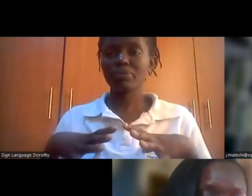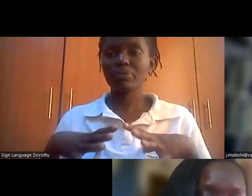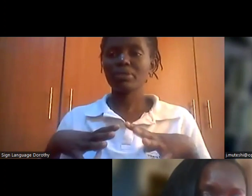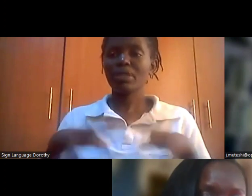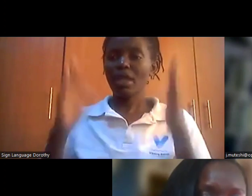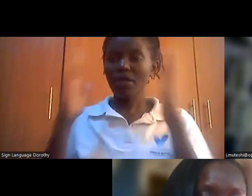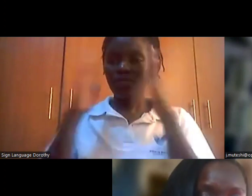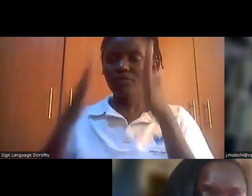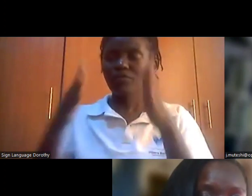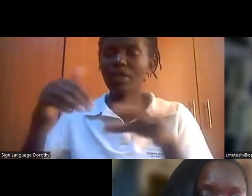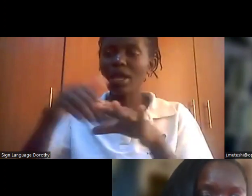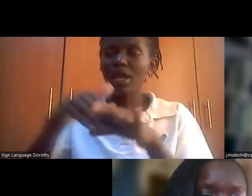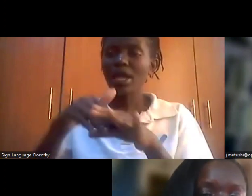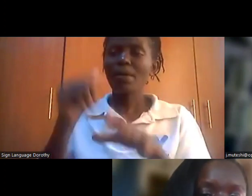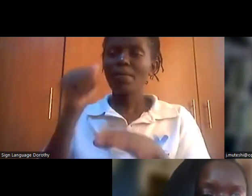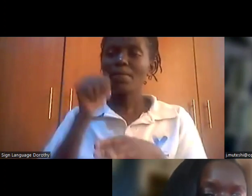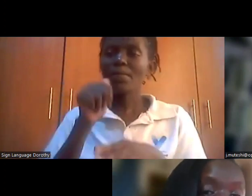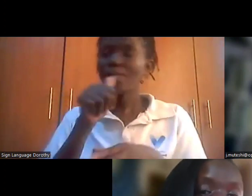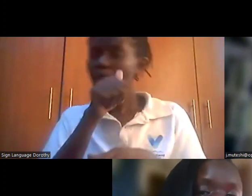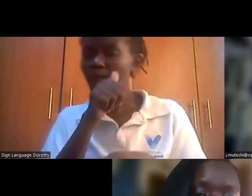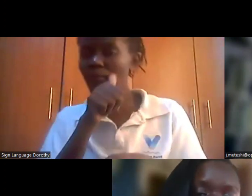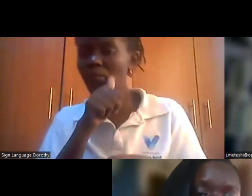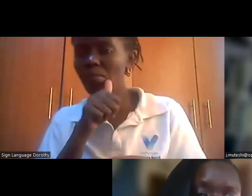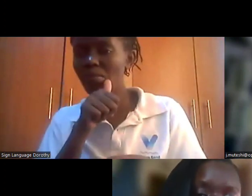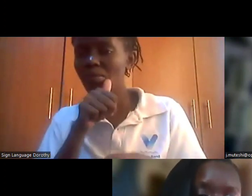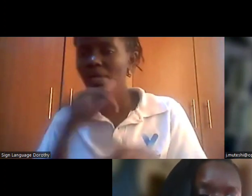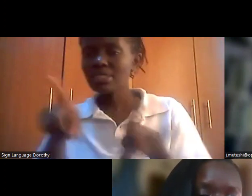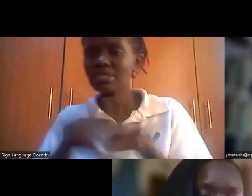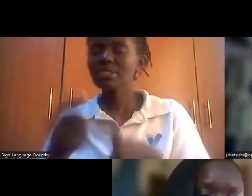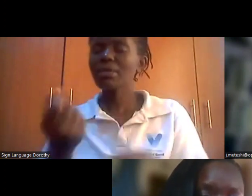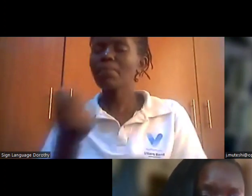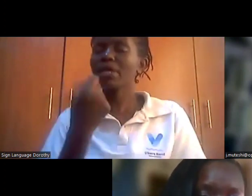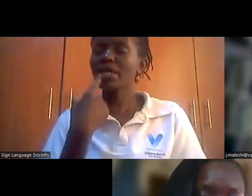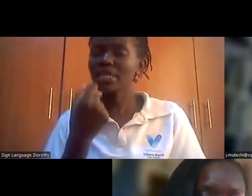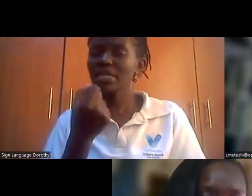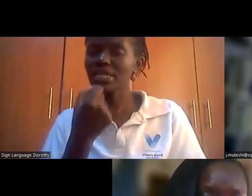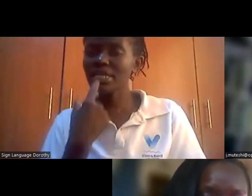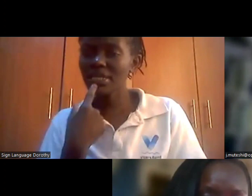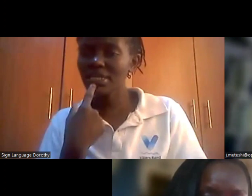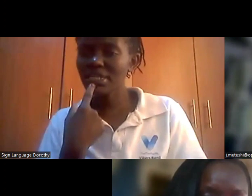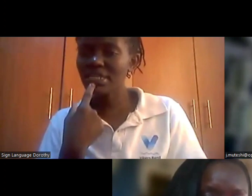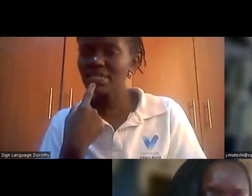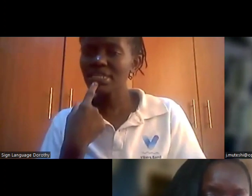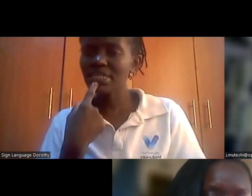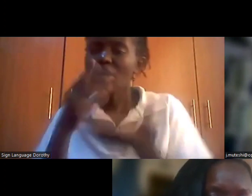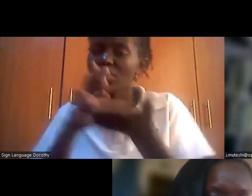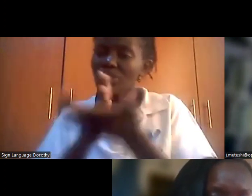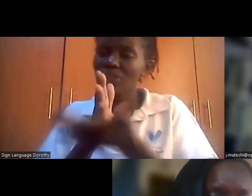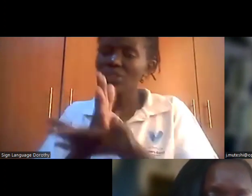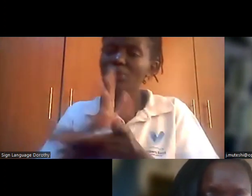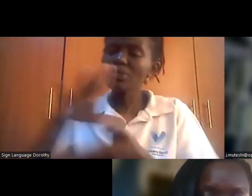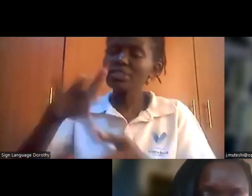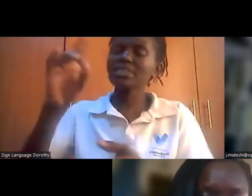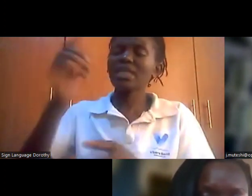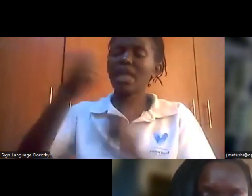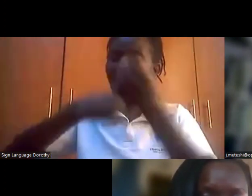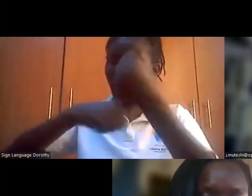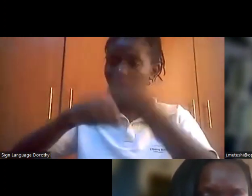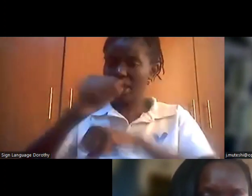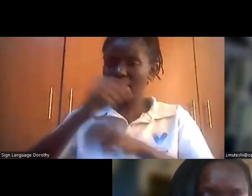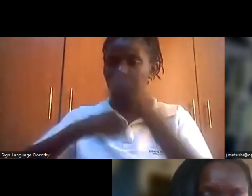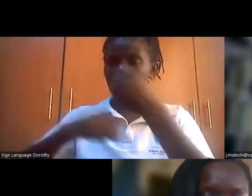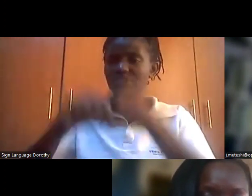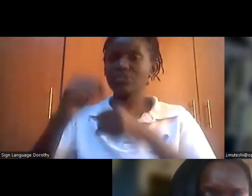the clinic activities and taking action on those who perform FGM. Finally, something else that I